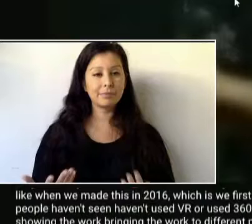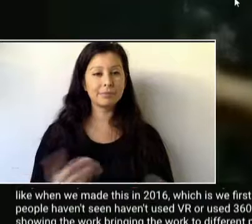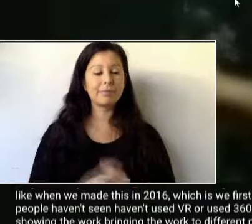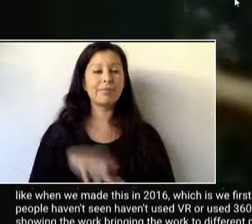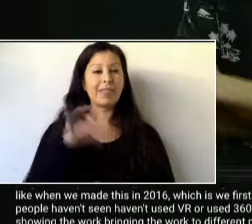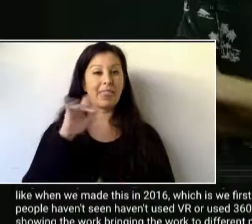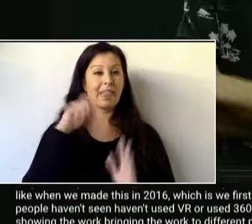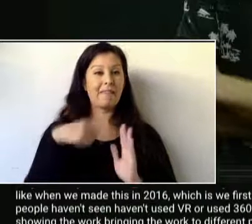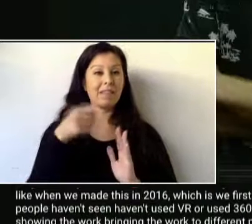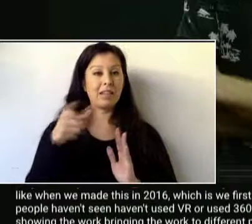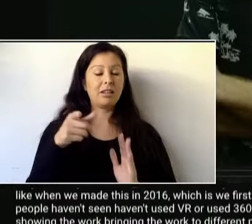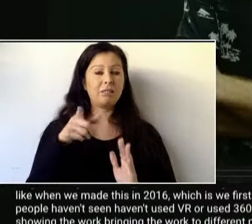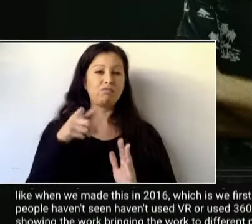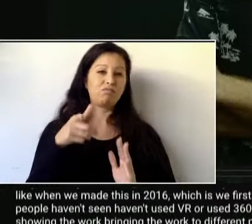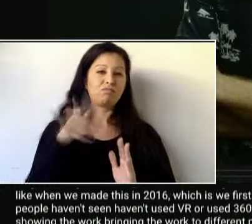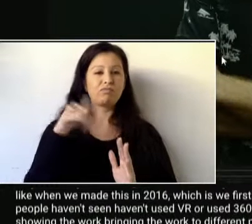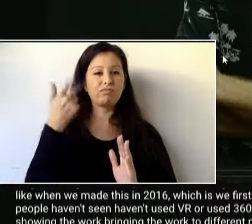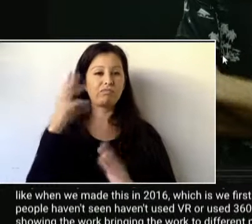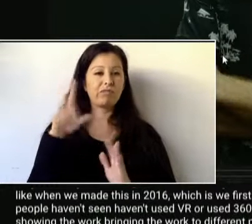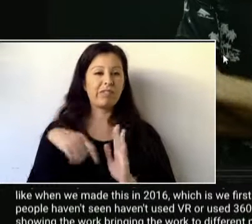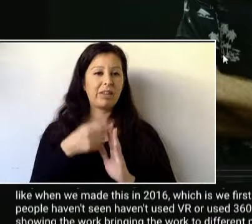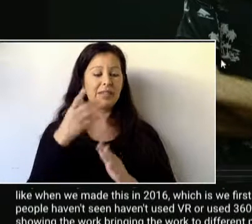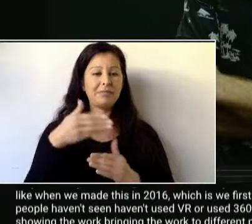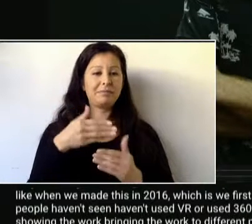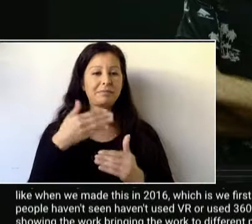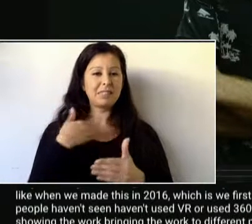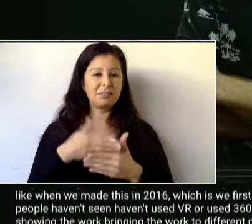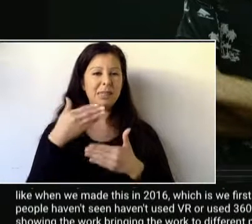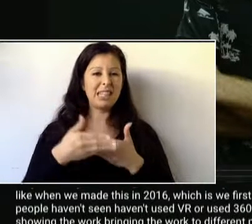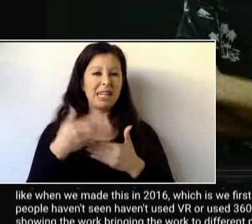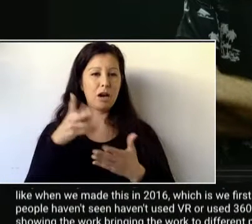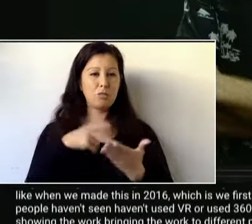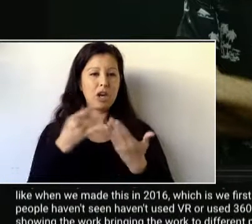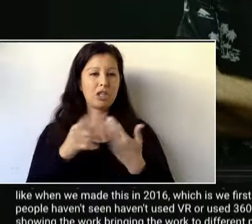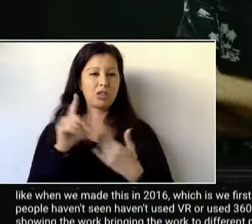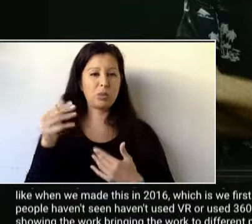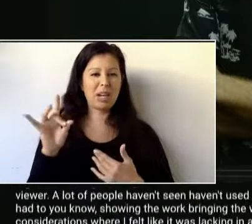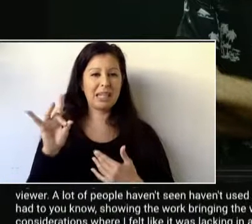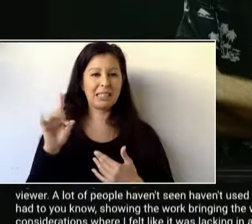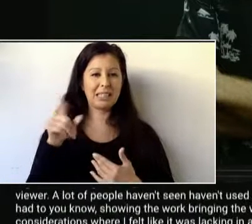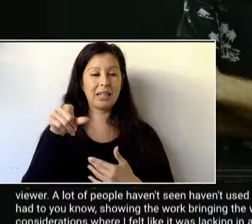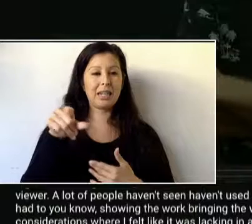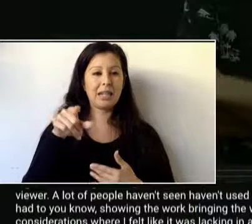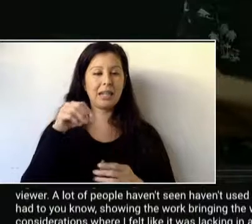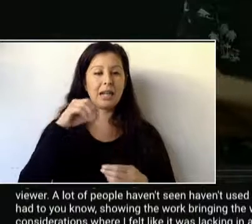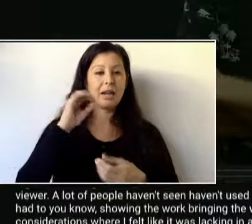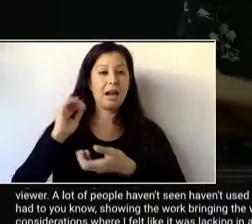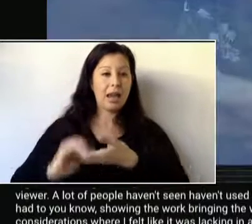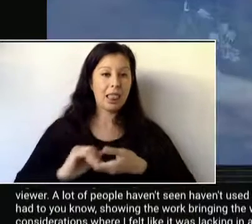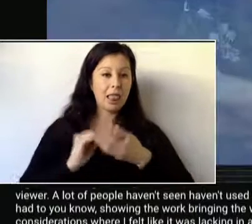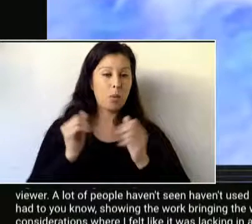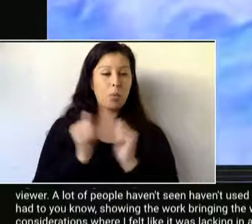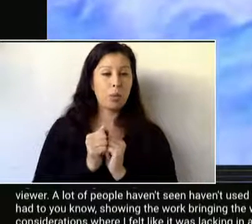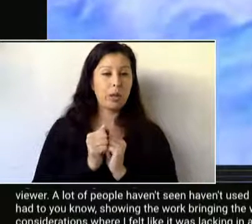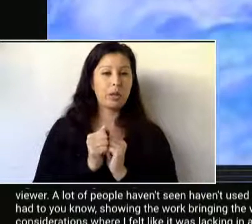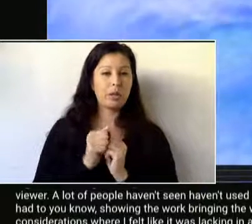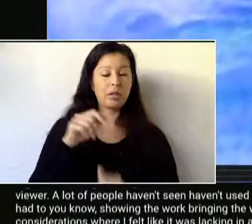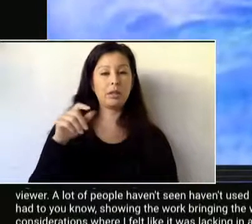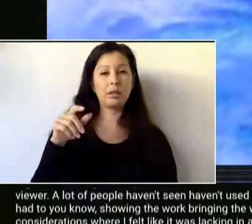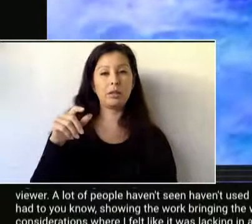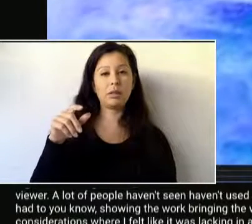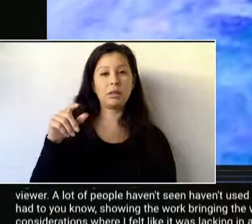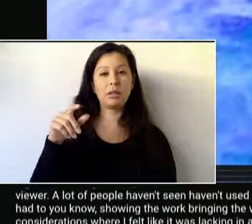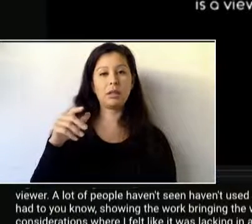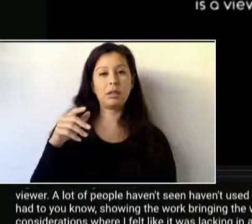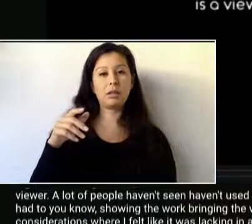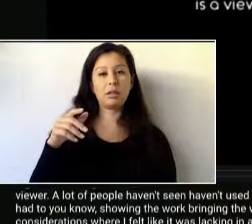This video is just another video. It's my next project in 2018, which is done in collaboration with a collaborator of